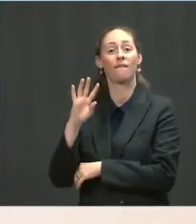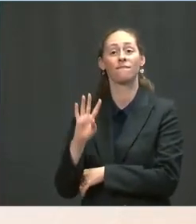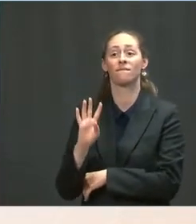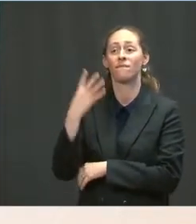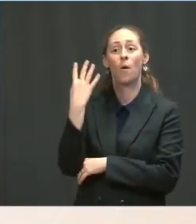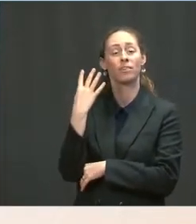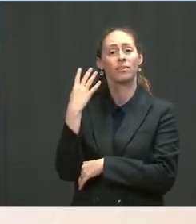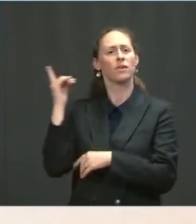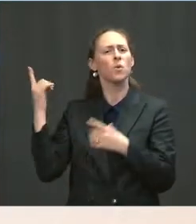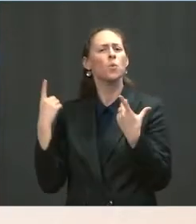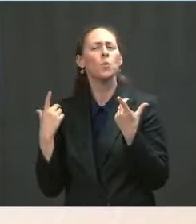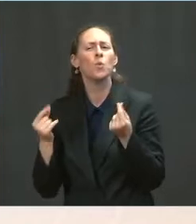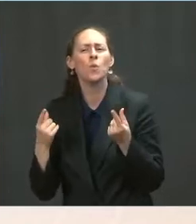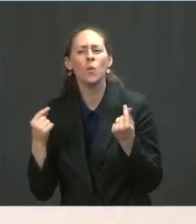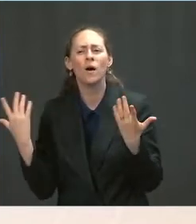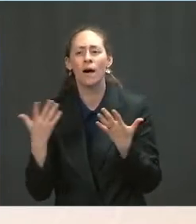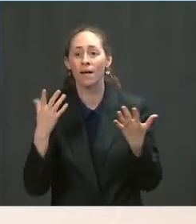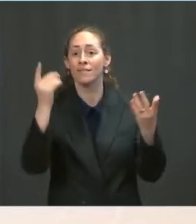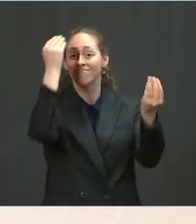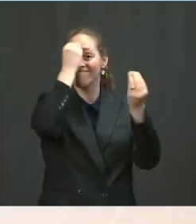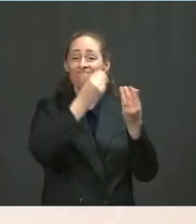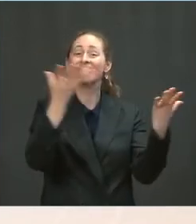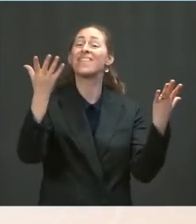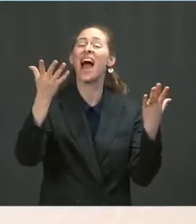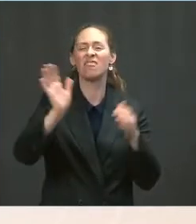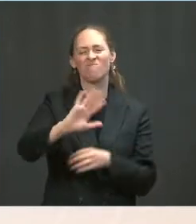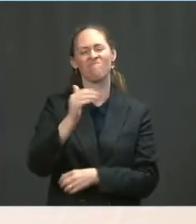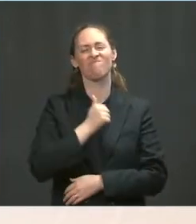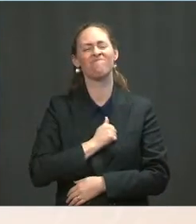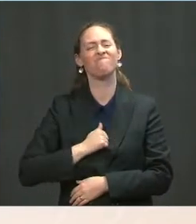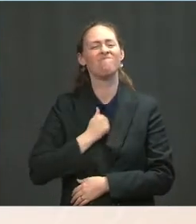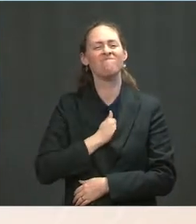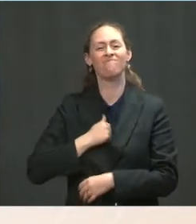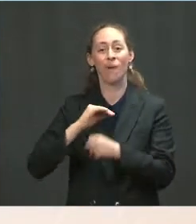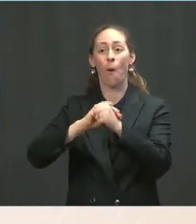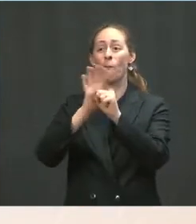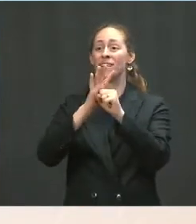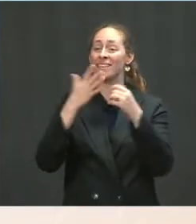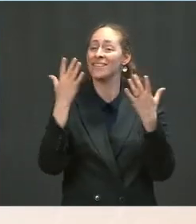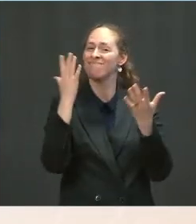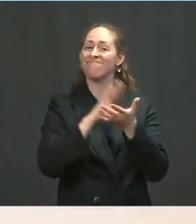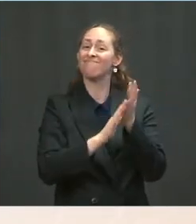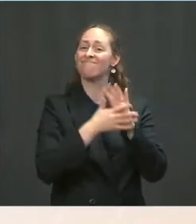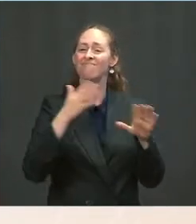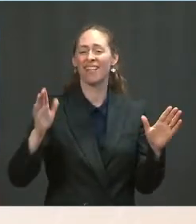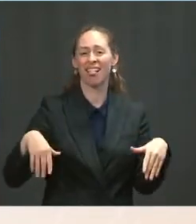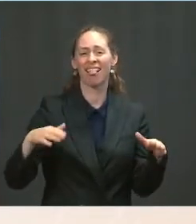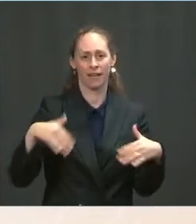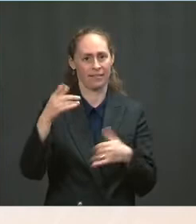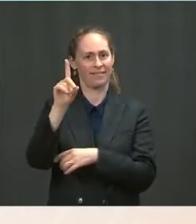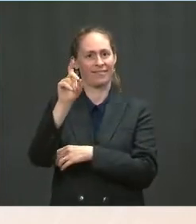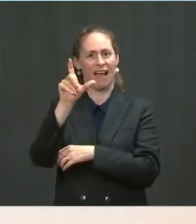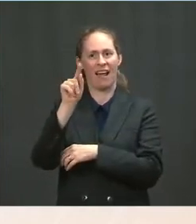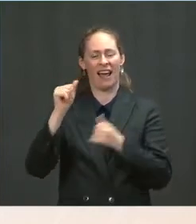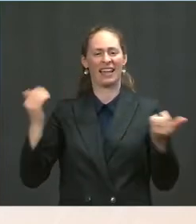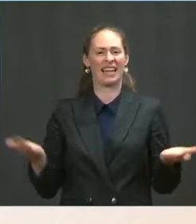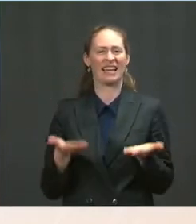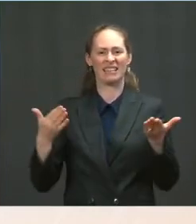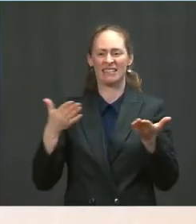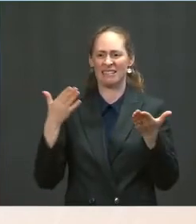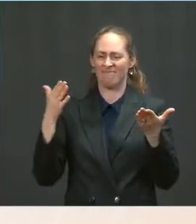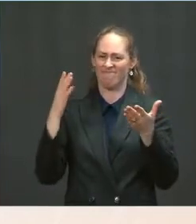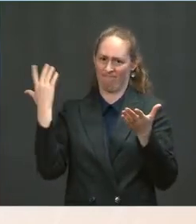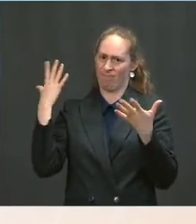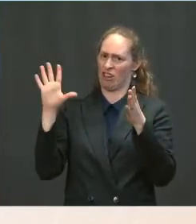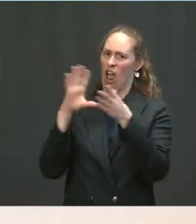has not been vanquished, and Delta is a powerful variant. This is what the president said on July 4th. And in